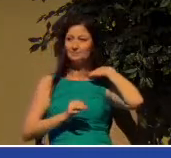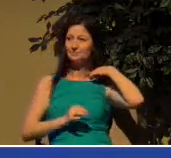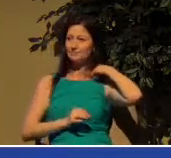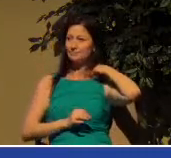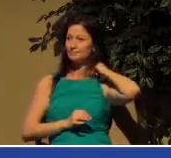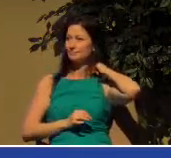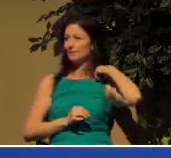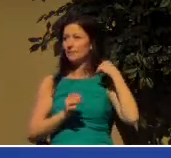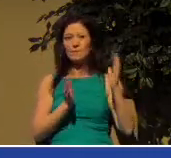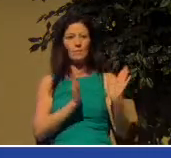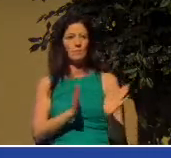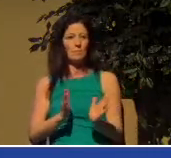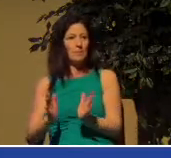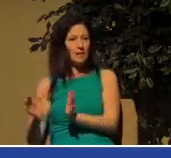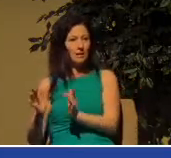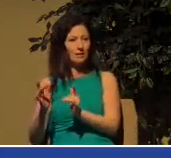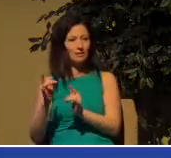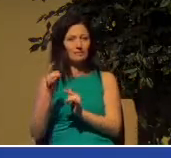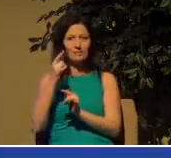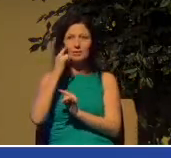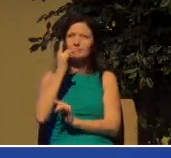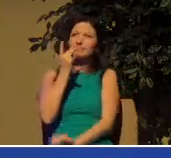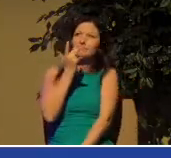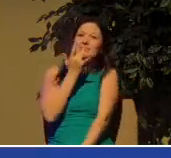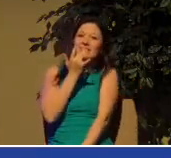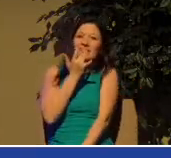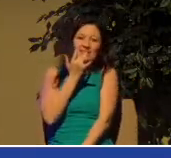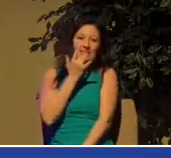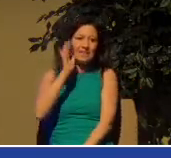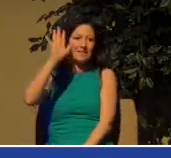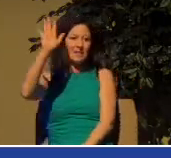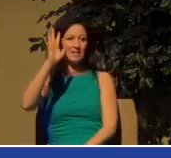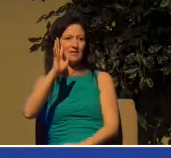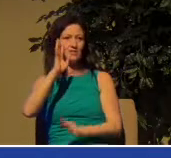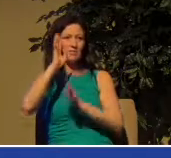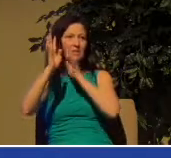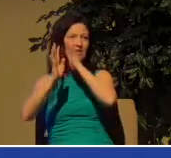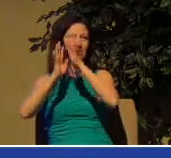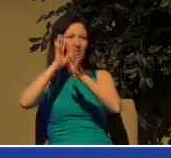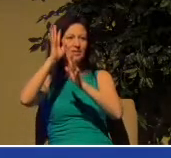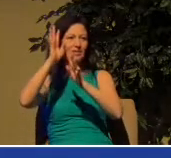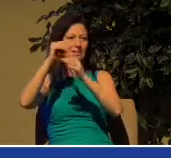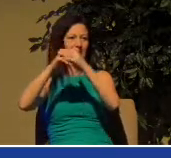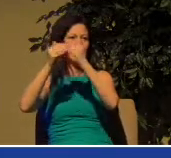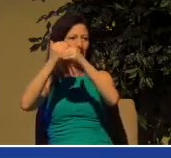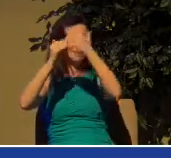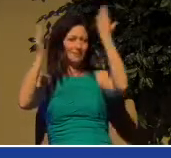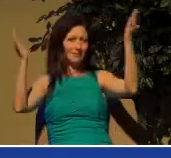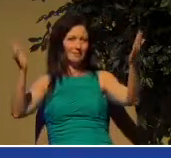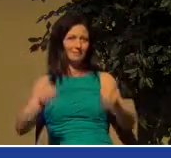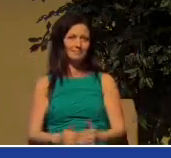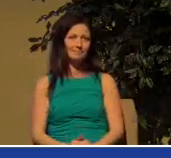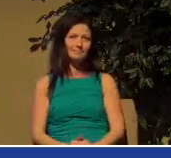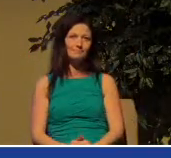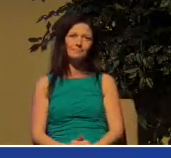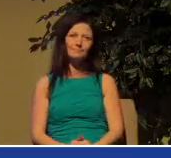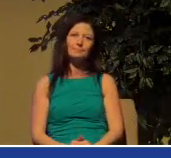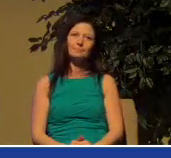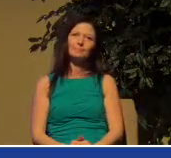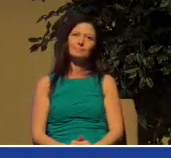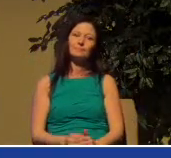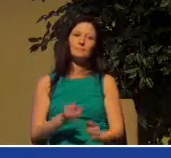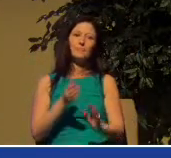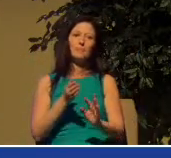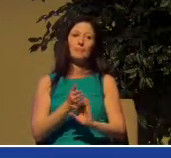a foretaste of this new creation. Hebrews puts it this way, verse 14 of the same chapter, by